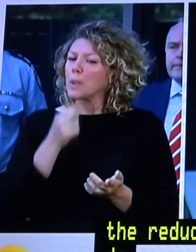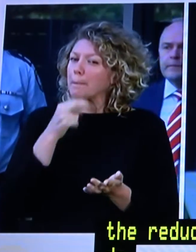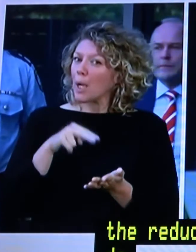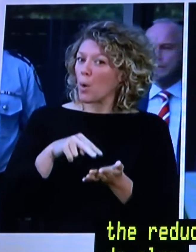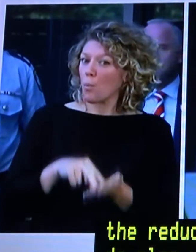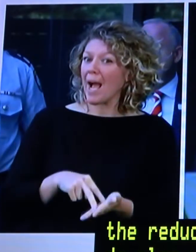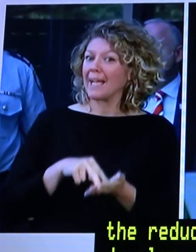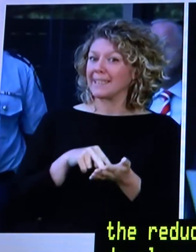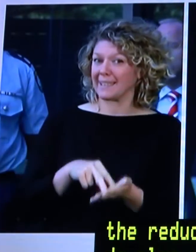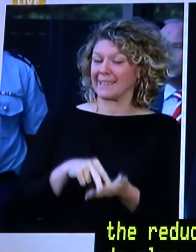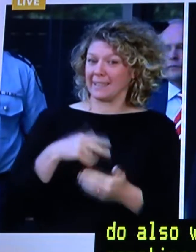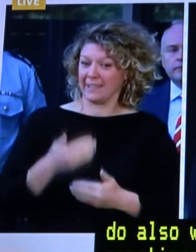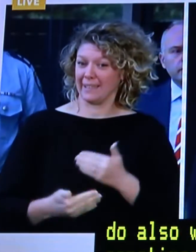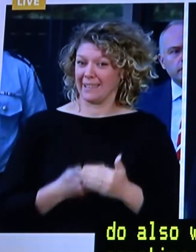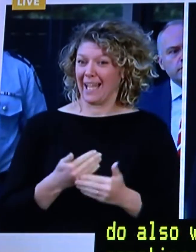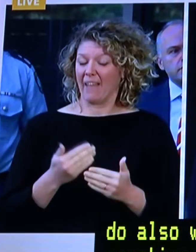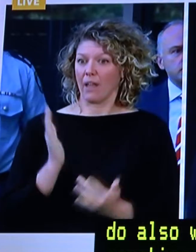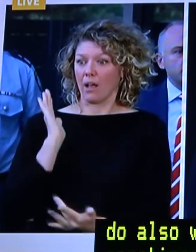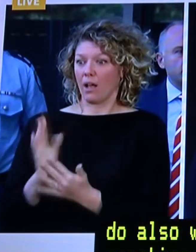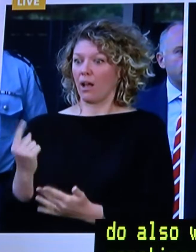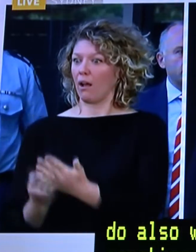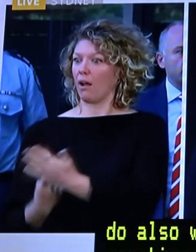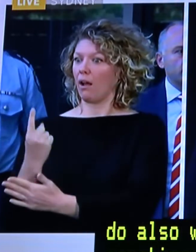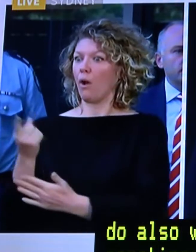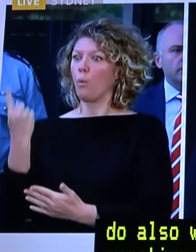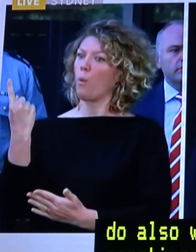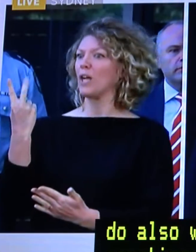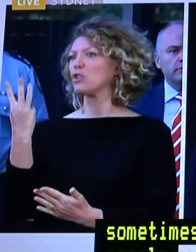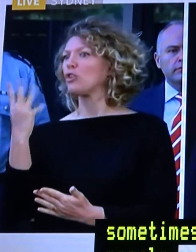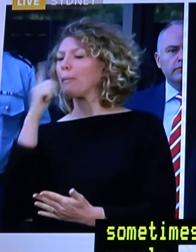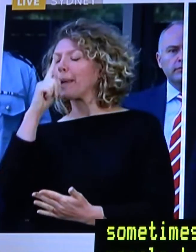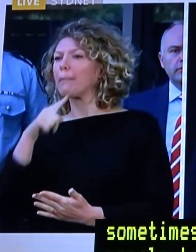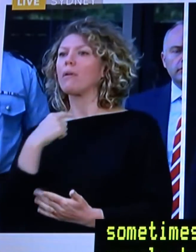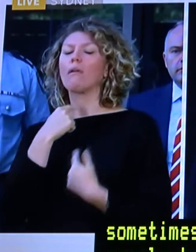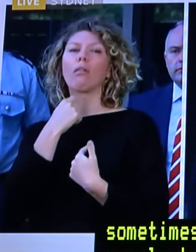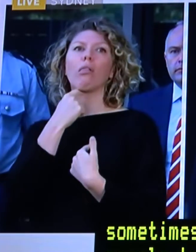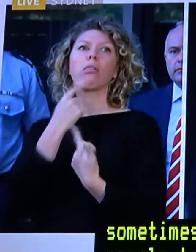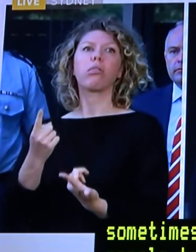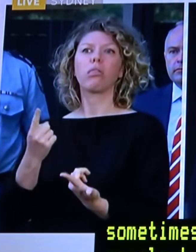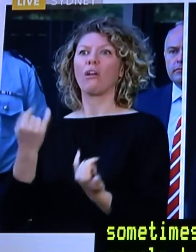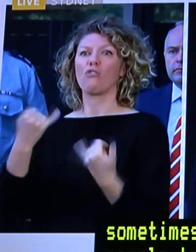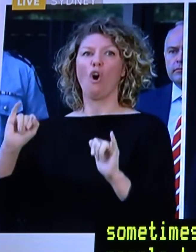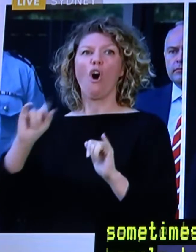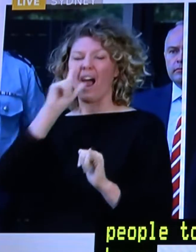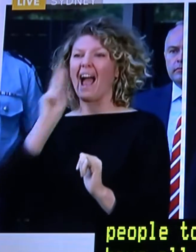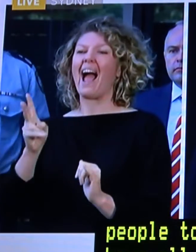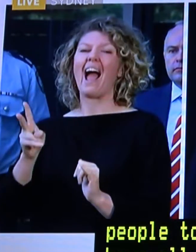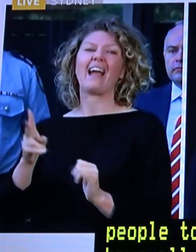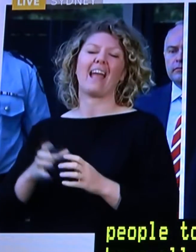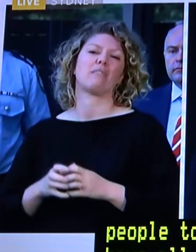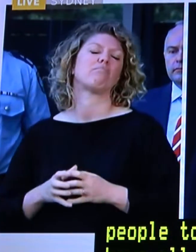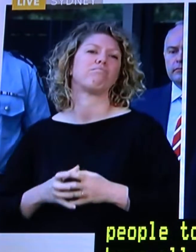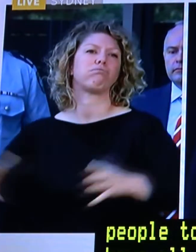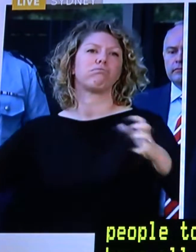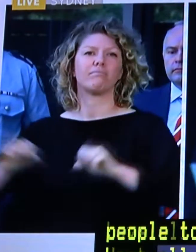handful of people to do the wrong thing to have all this hard work go to waste. Just a handful of people doing the wrong thing can